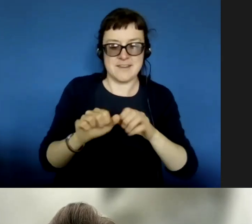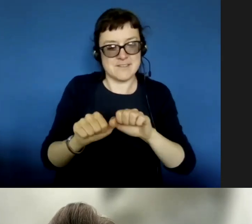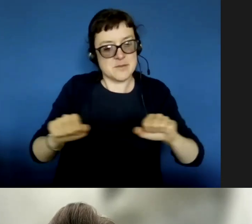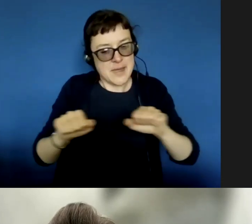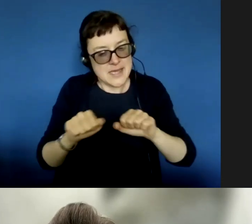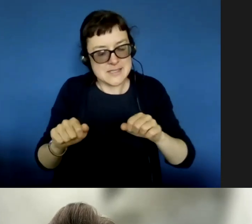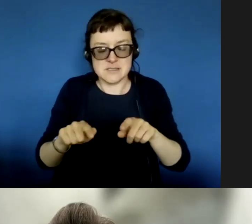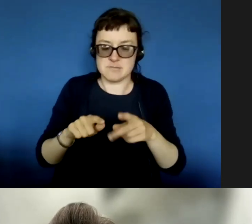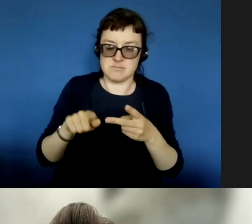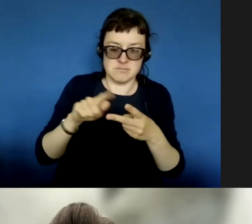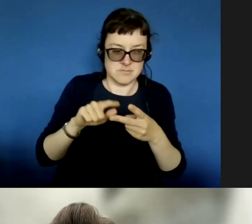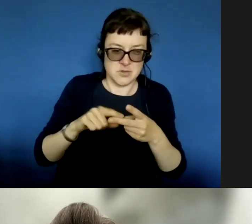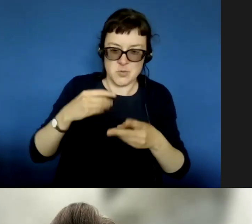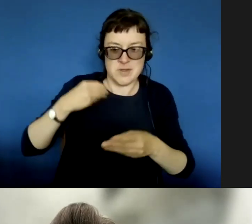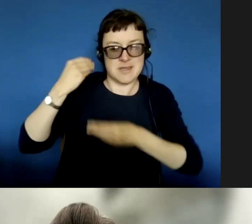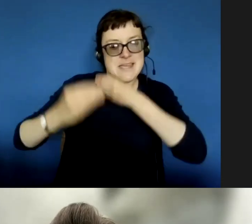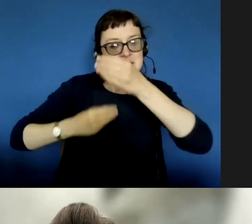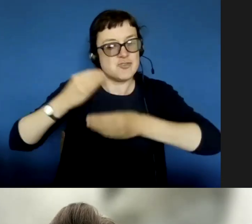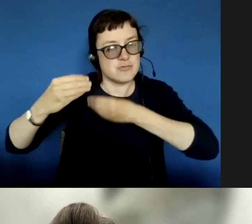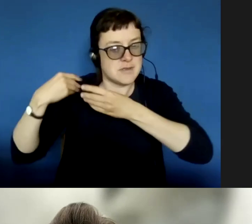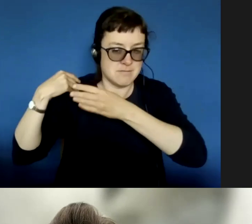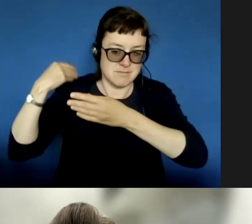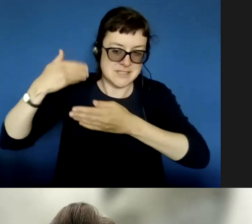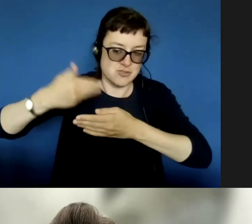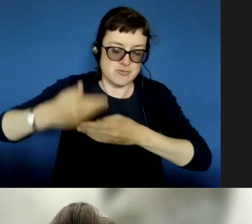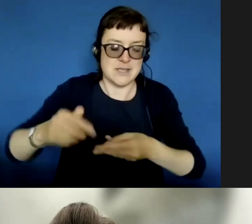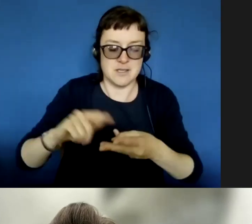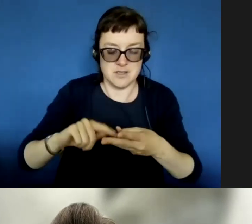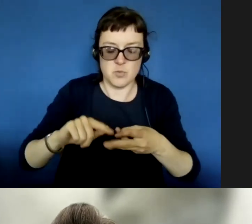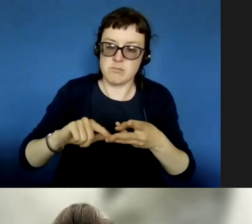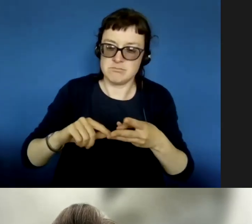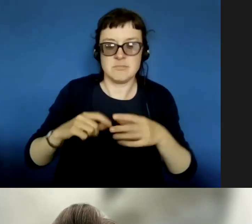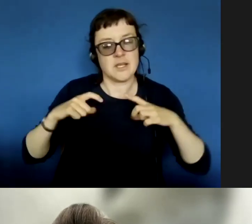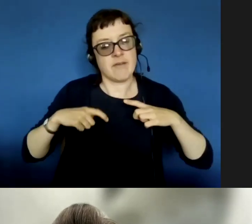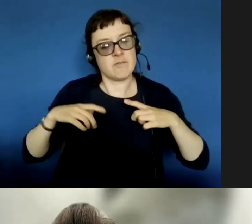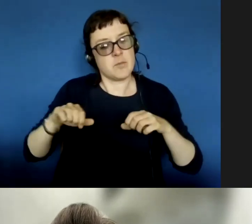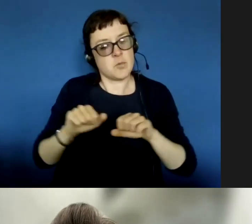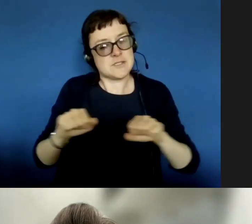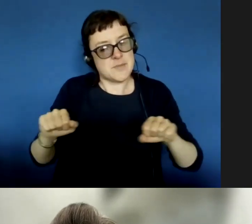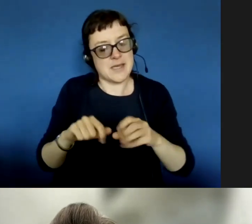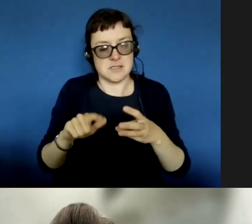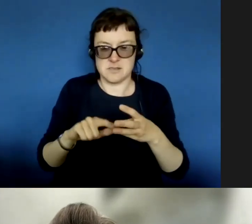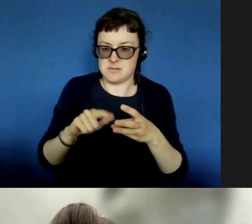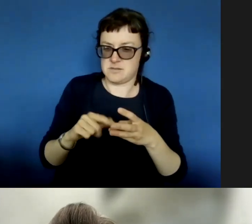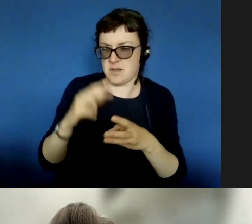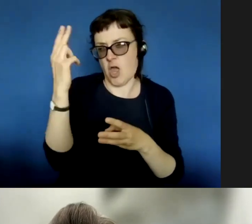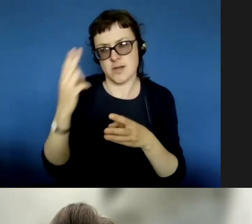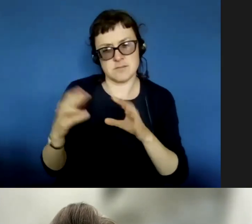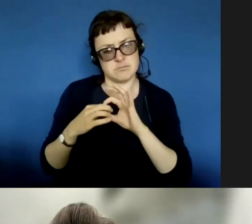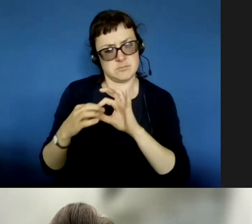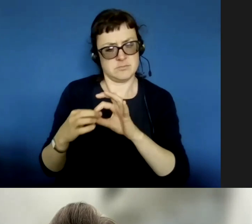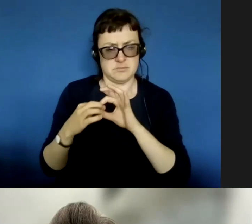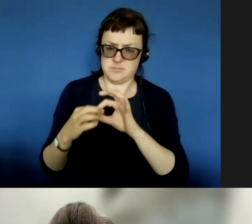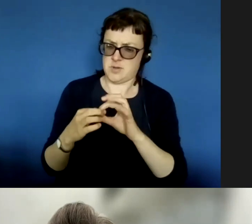tell histories. We're trying to create a space that's comfortable for everyone. And working with the artists was just so rich